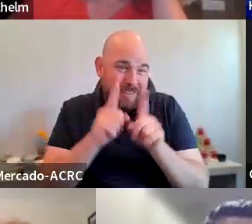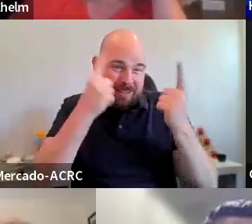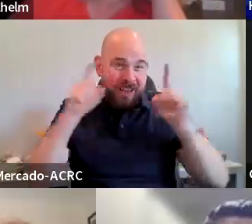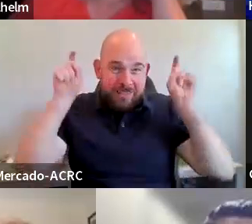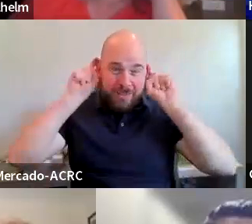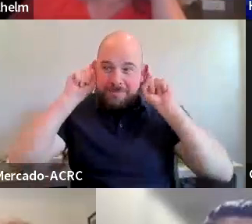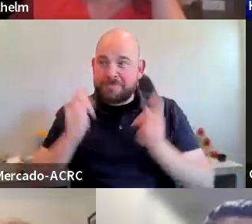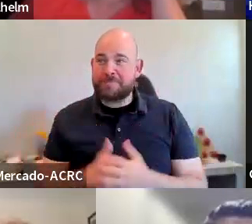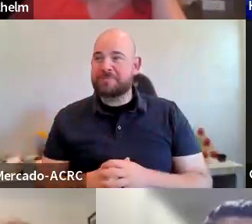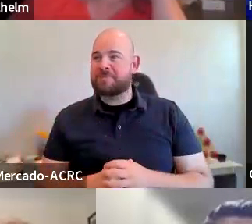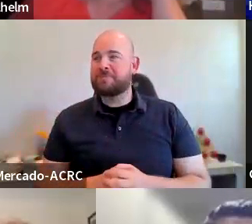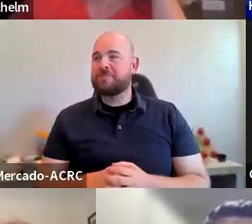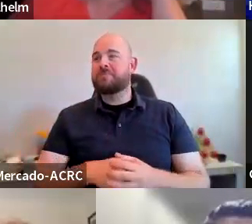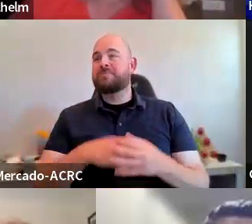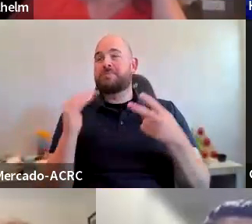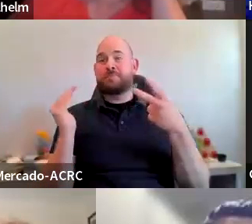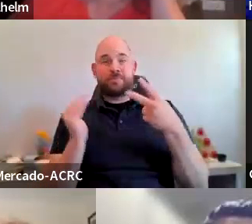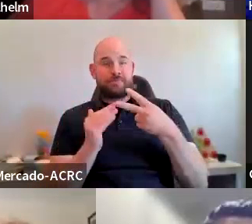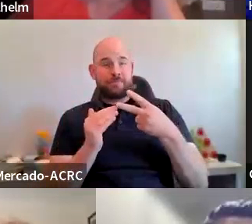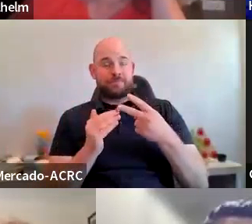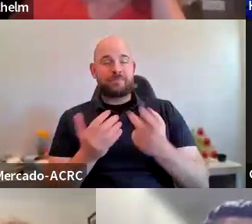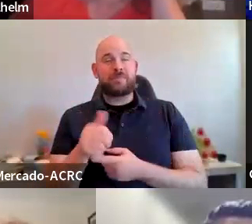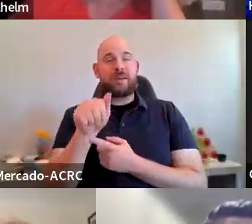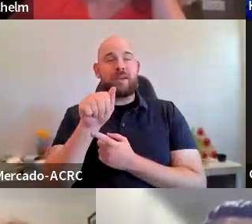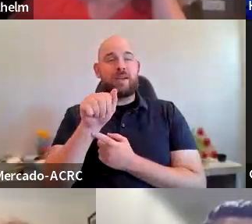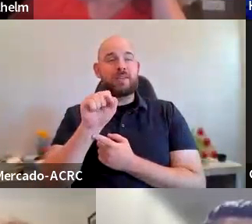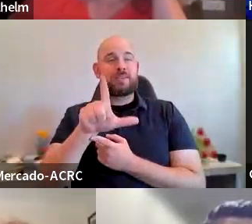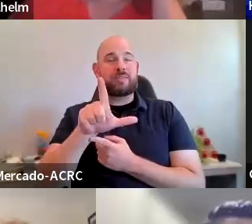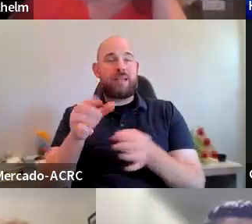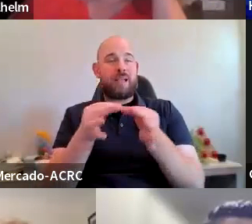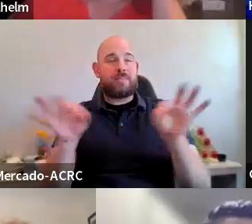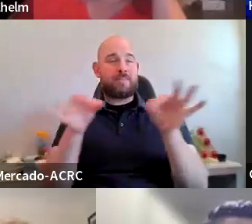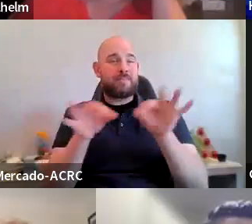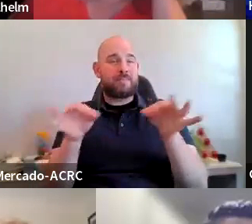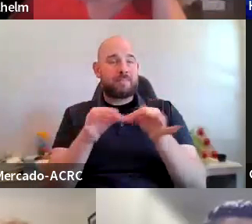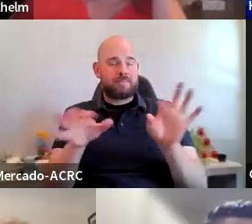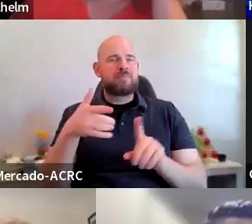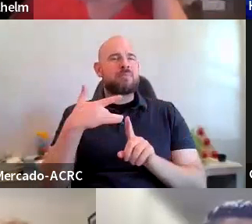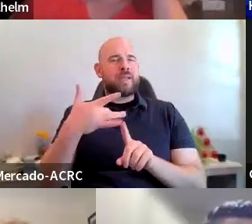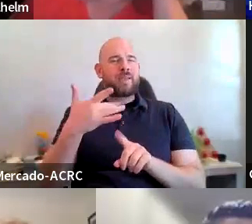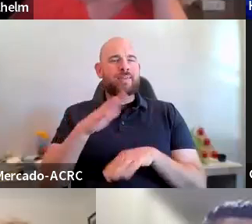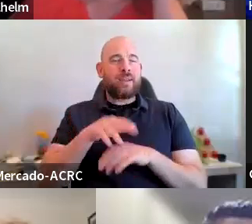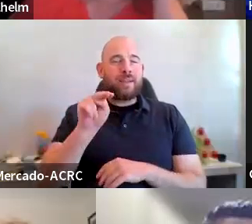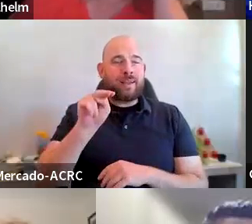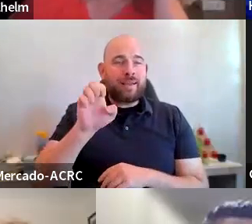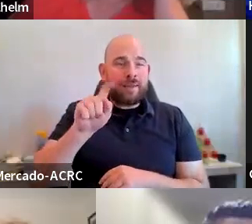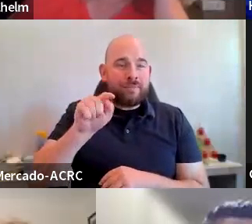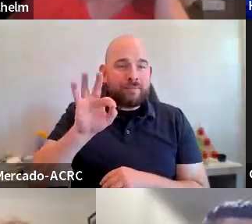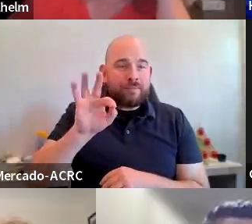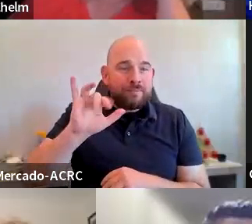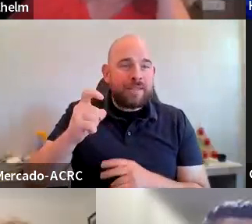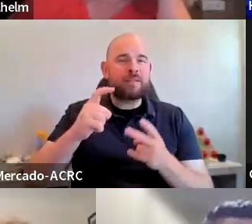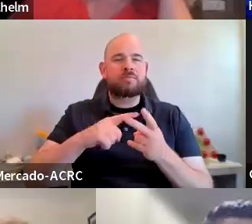it's an opportunity for more affordable, a more affordable device that could be like hearing